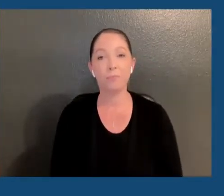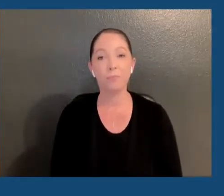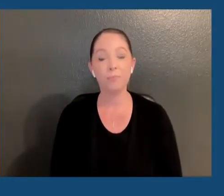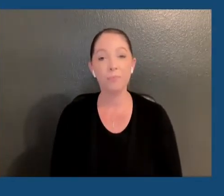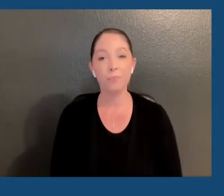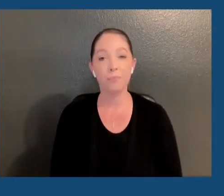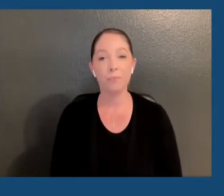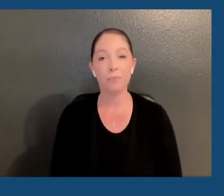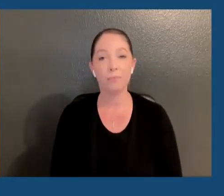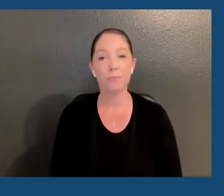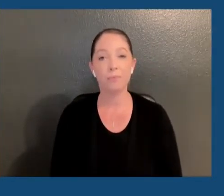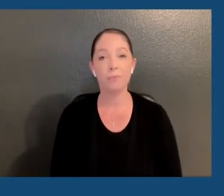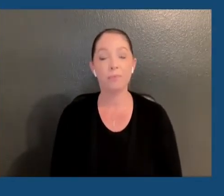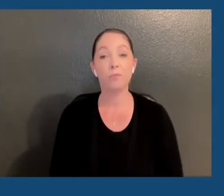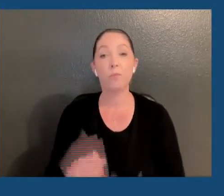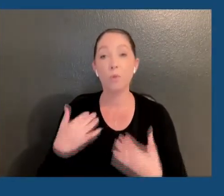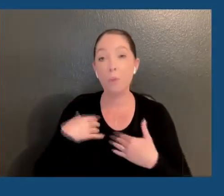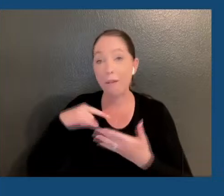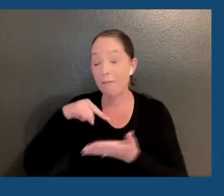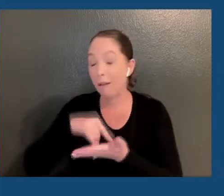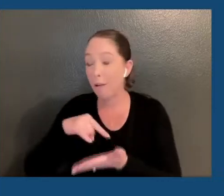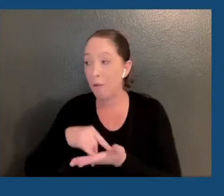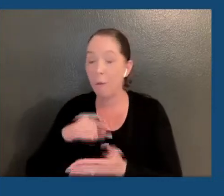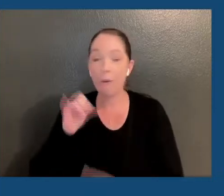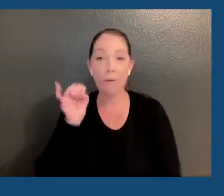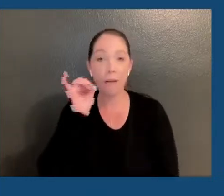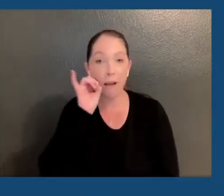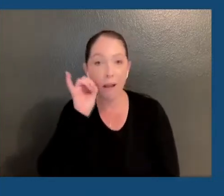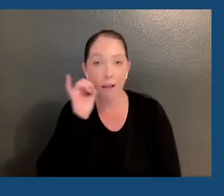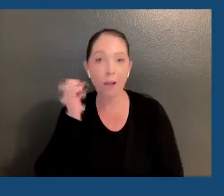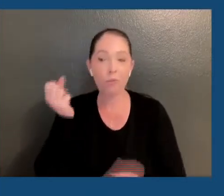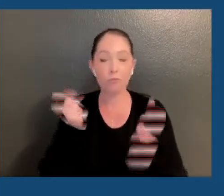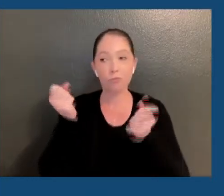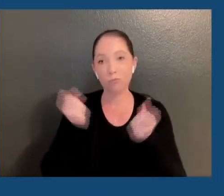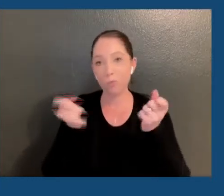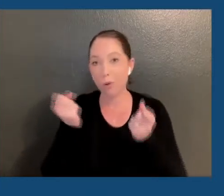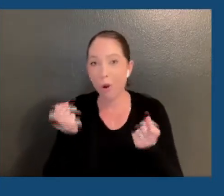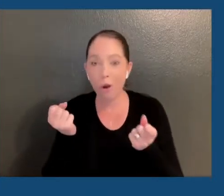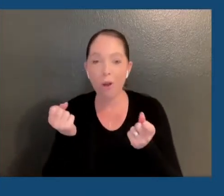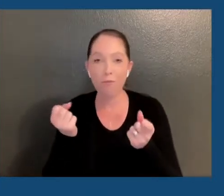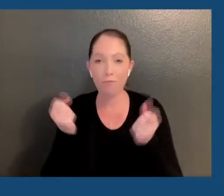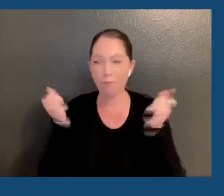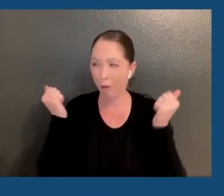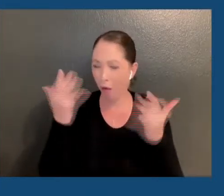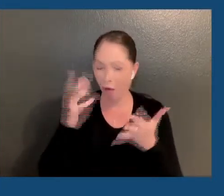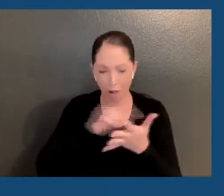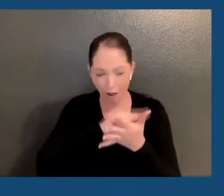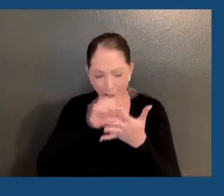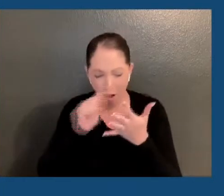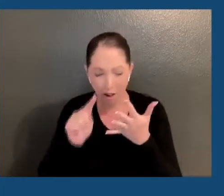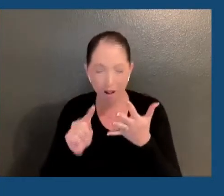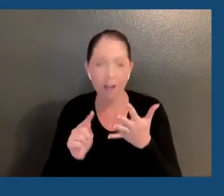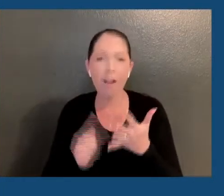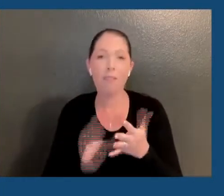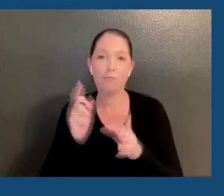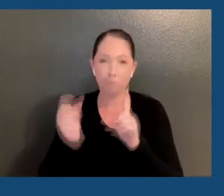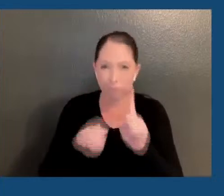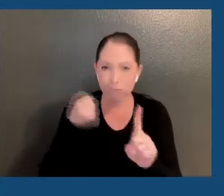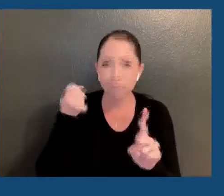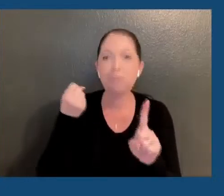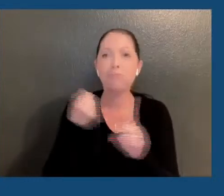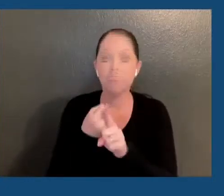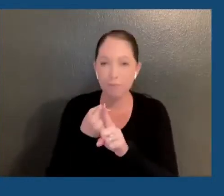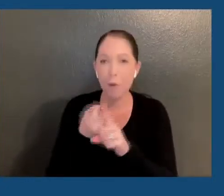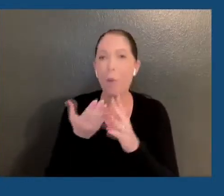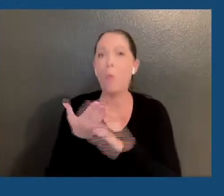Do you have an Android? Do you have an iPhone? Do you drive a car? All these things now are being significantly impacted by